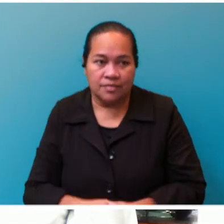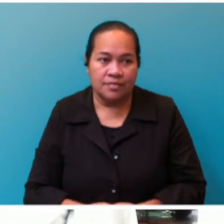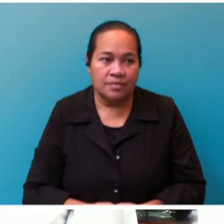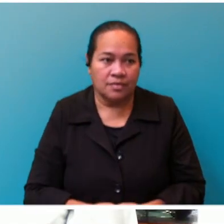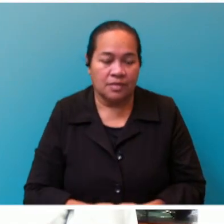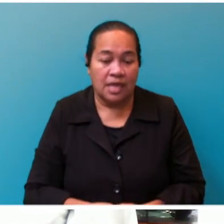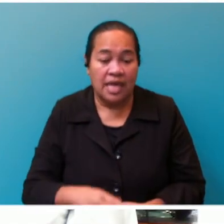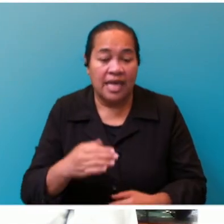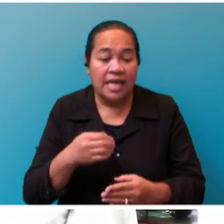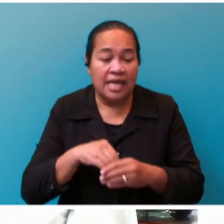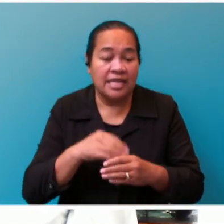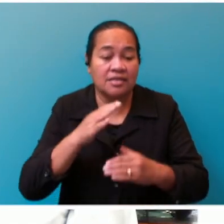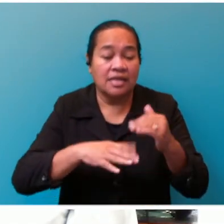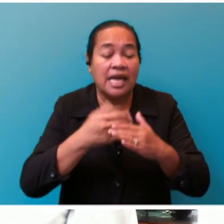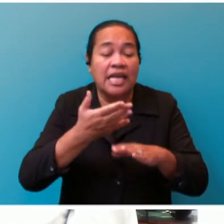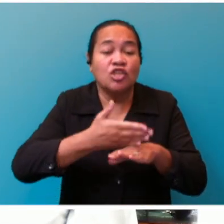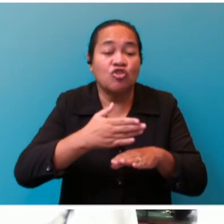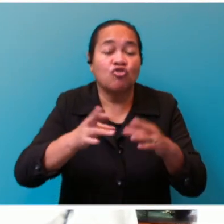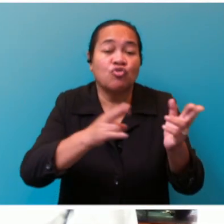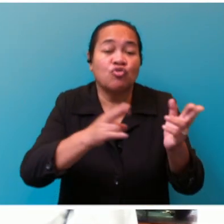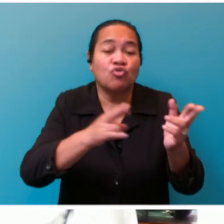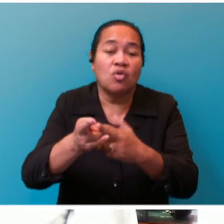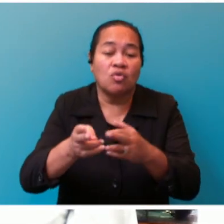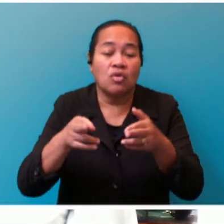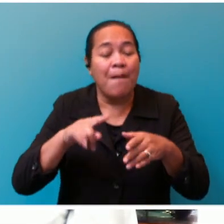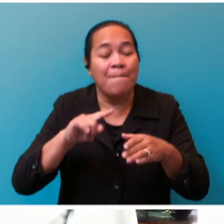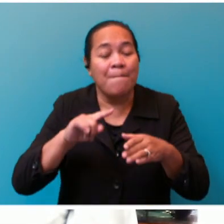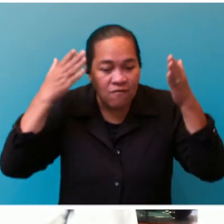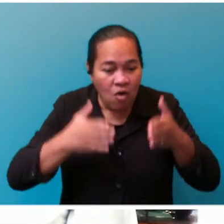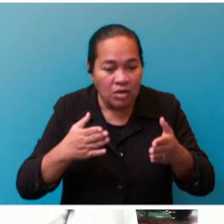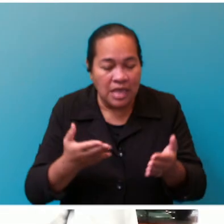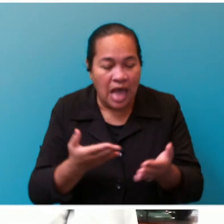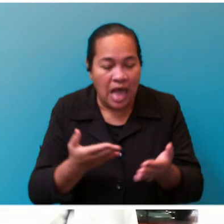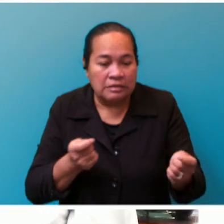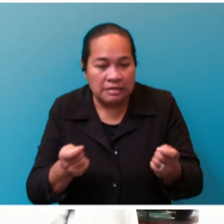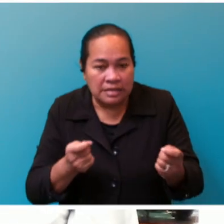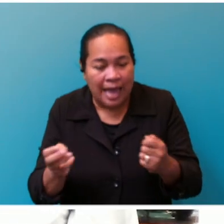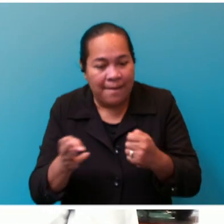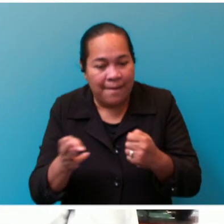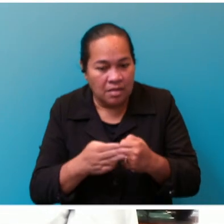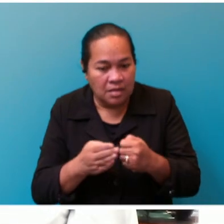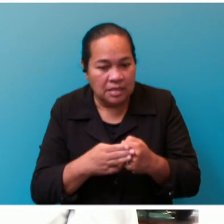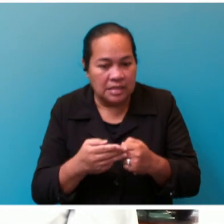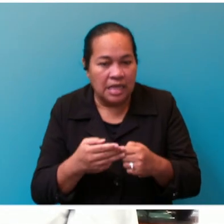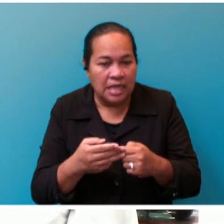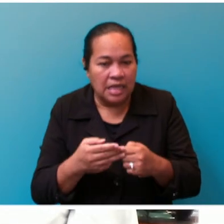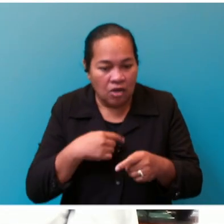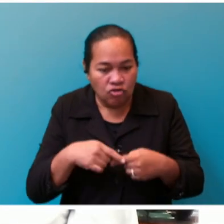in the construction of new rural roads and instead focus on the management, maintenance, and upgrading of